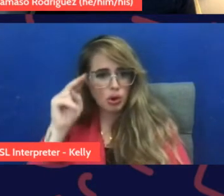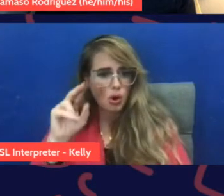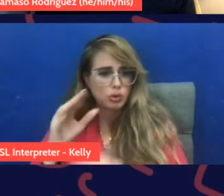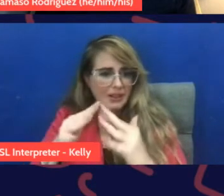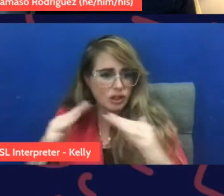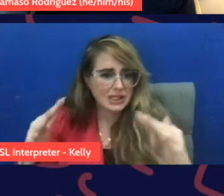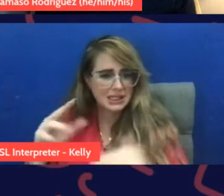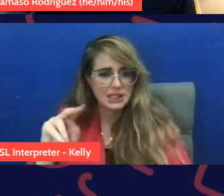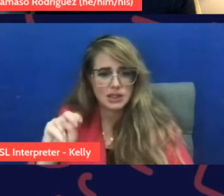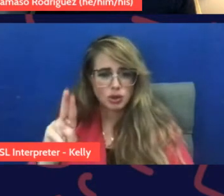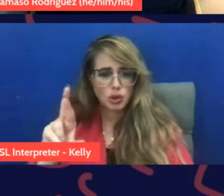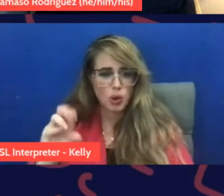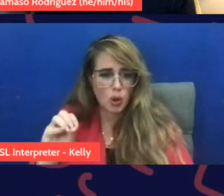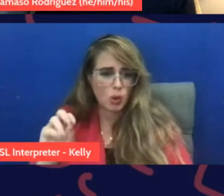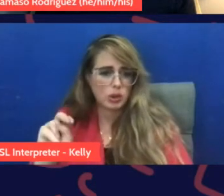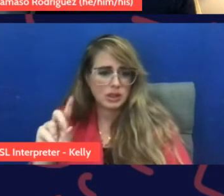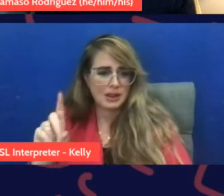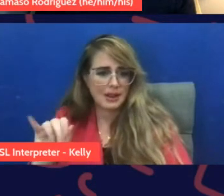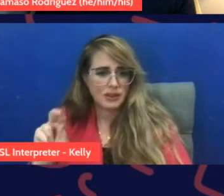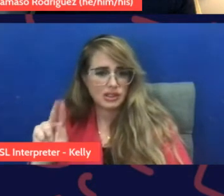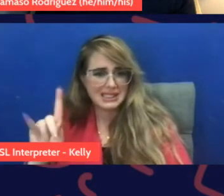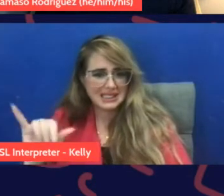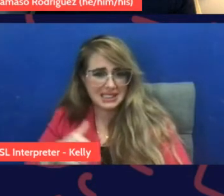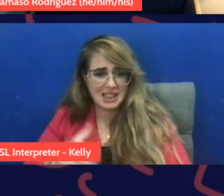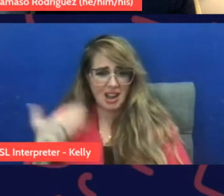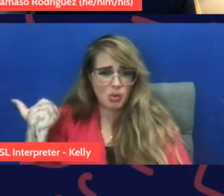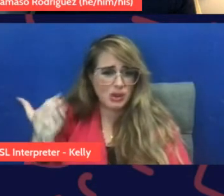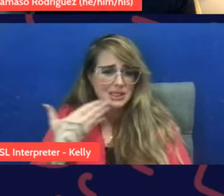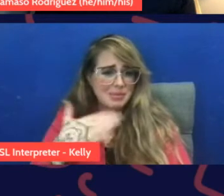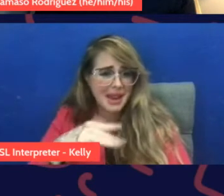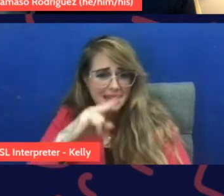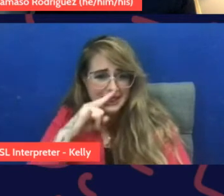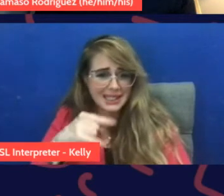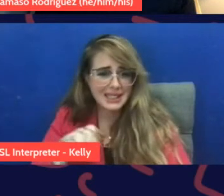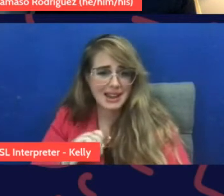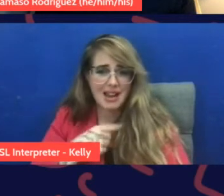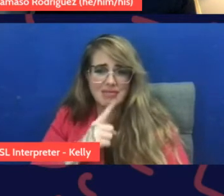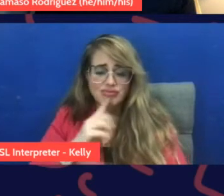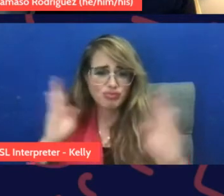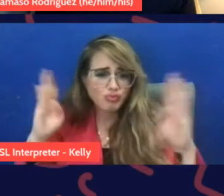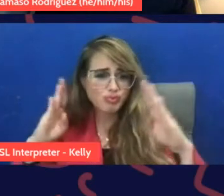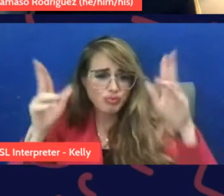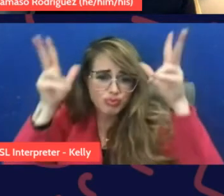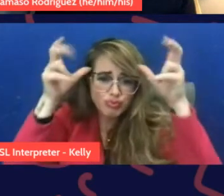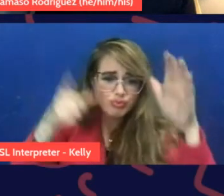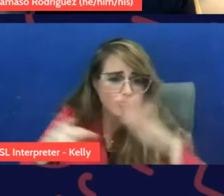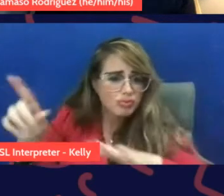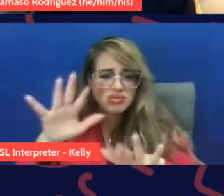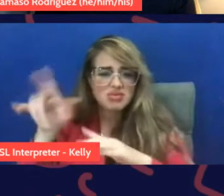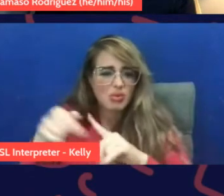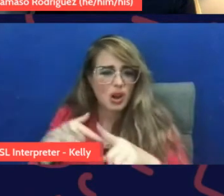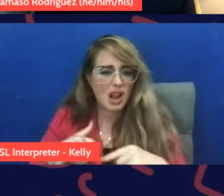about, I was a really bad kid. I was a big troublemaker.